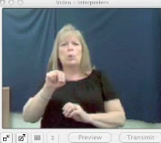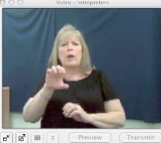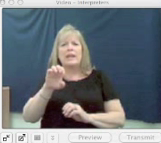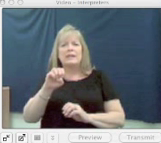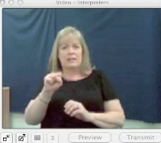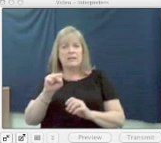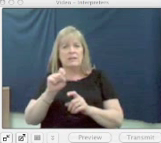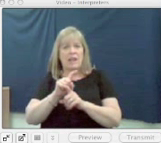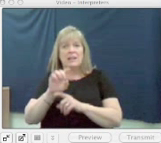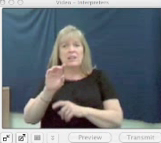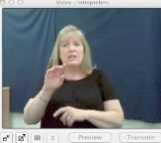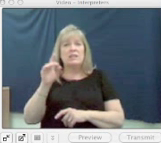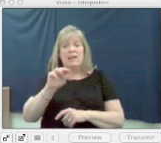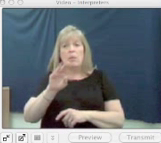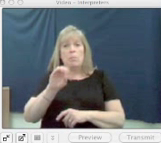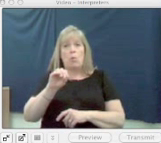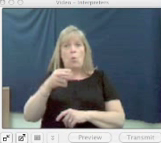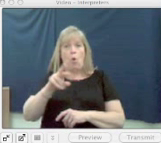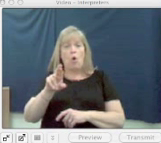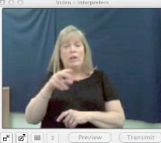two profound truths.